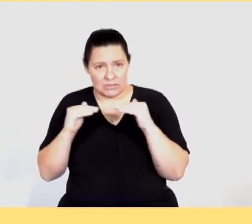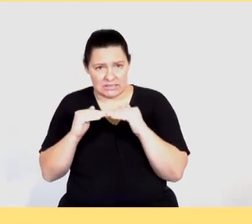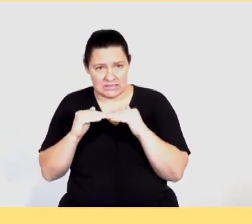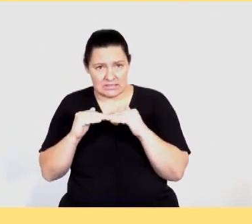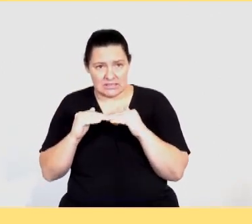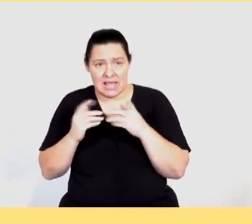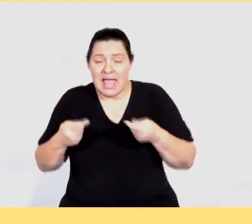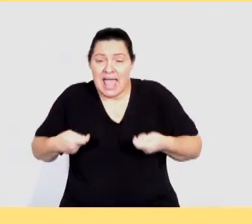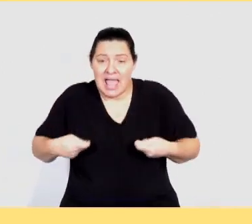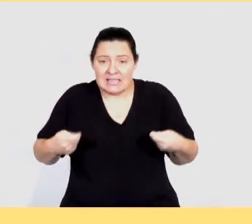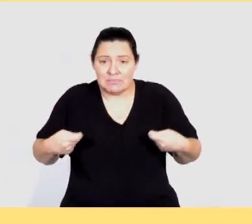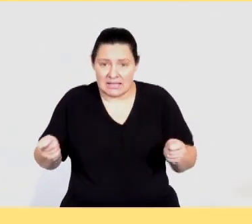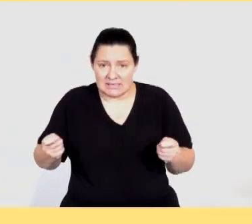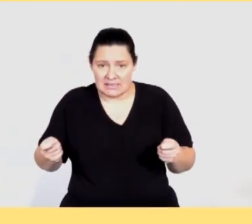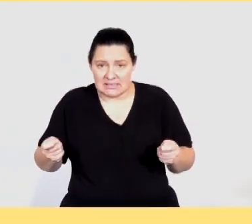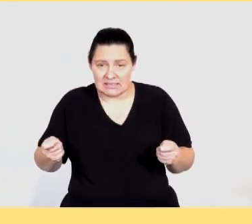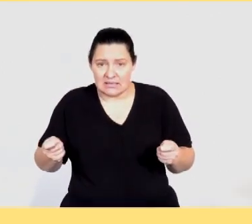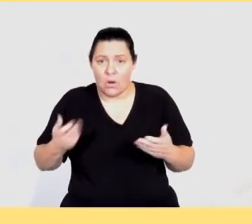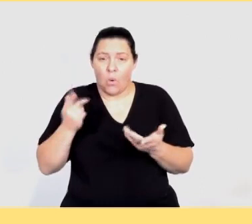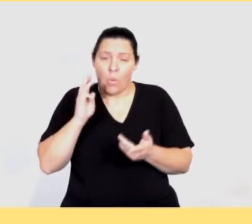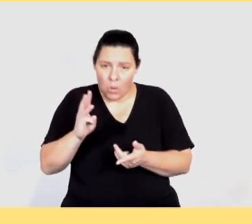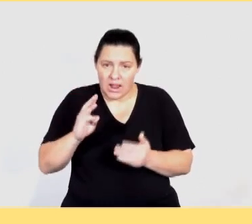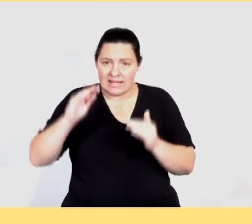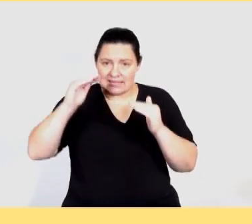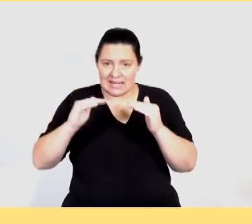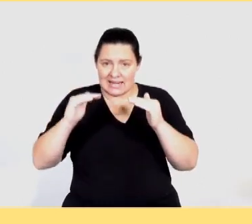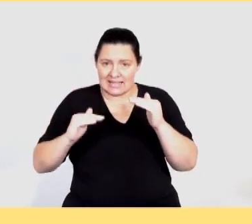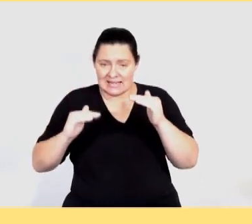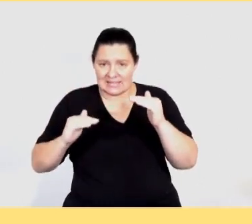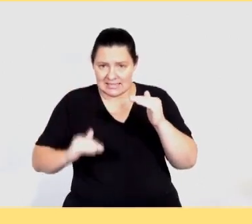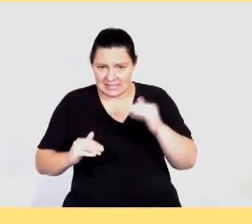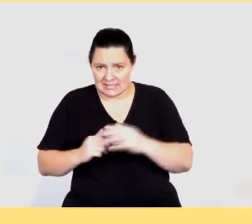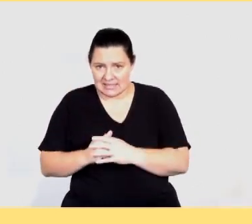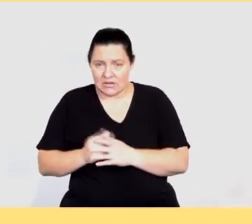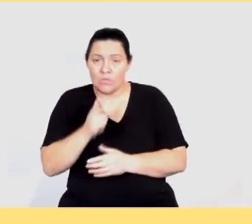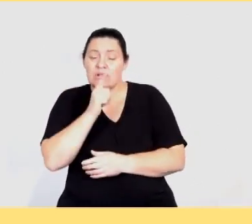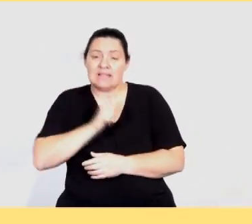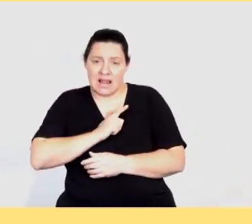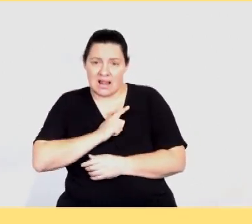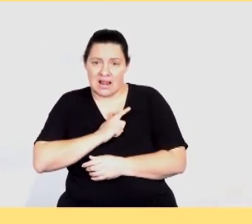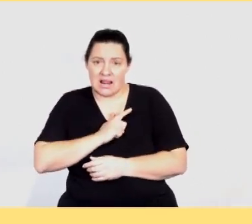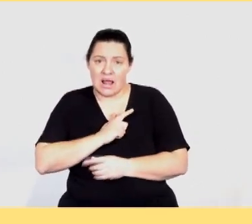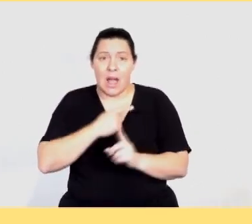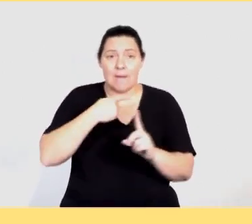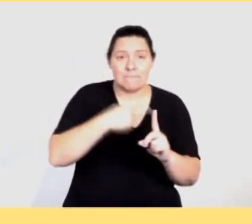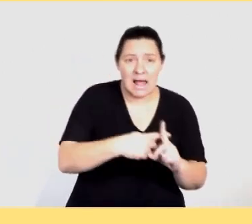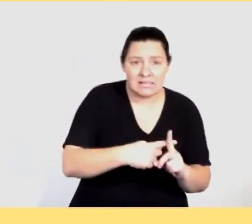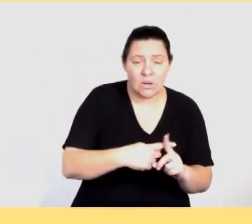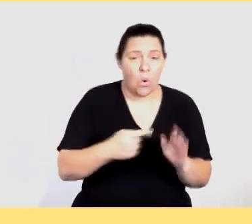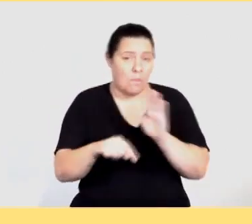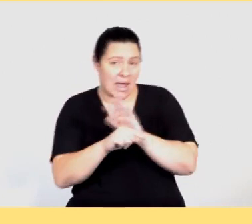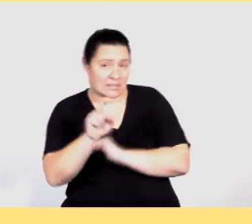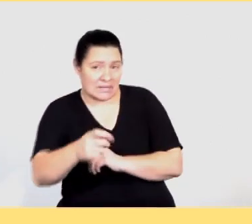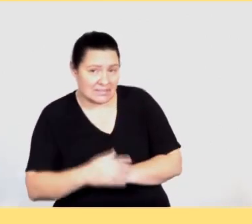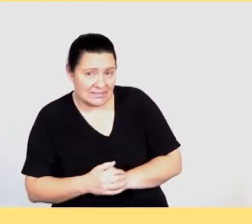equity, expenses will decrease your honest equity. So I want you to tell me, is it supposed to be a